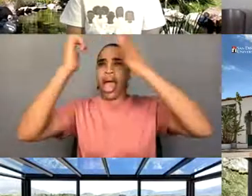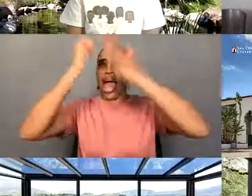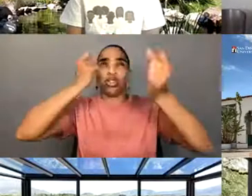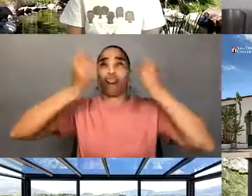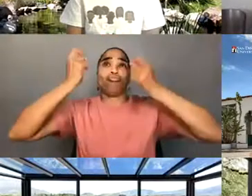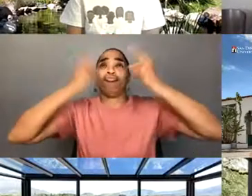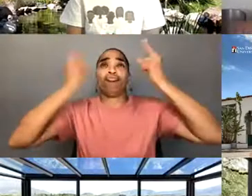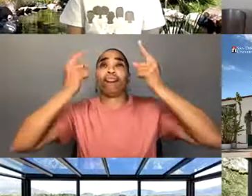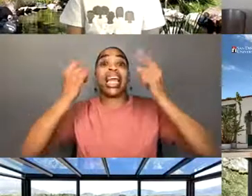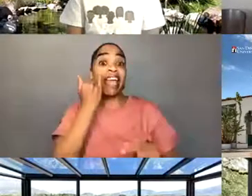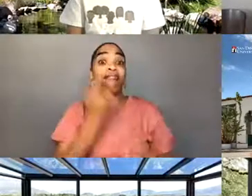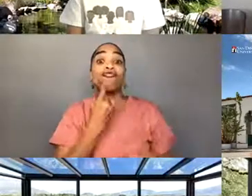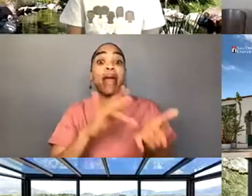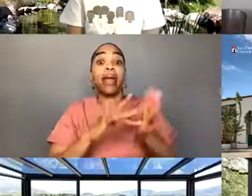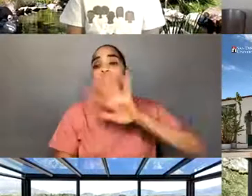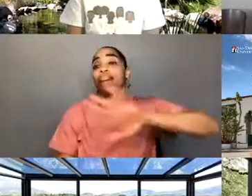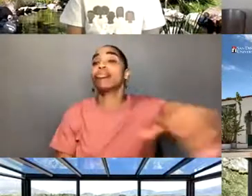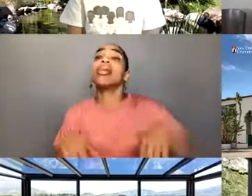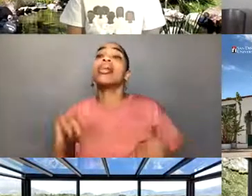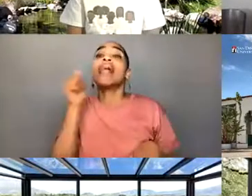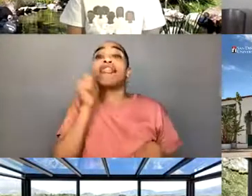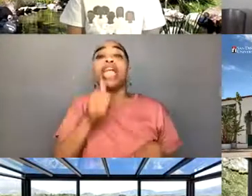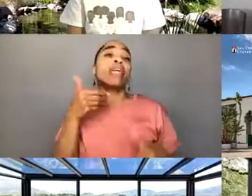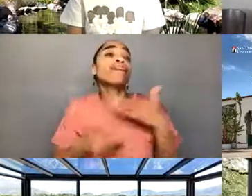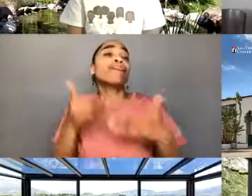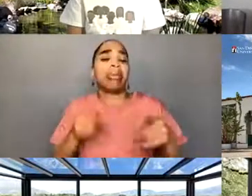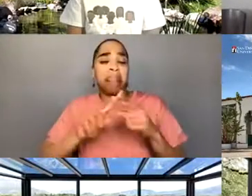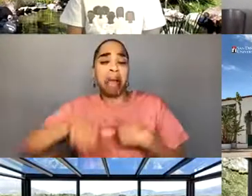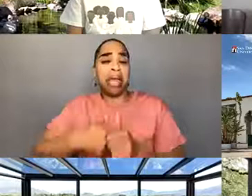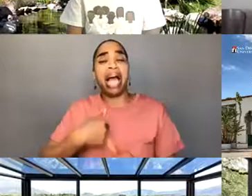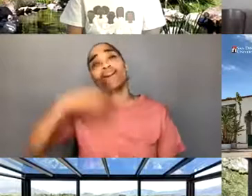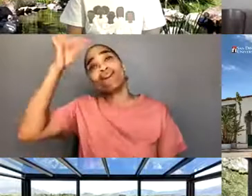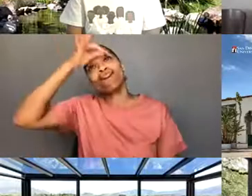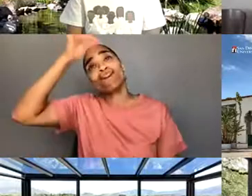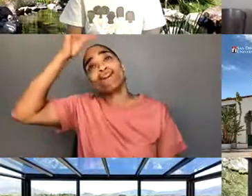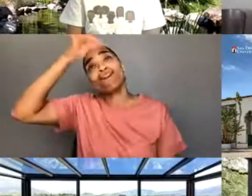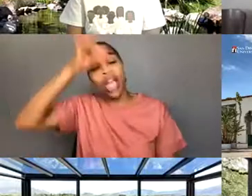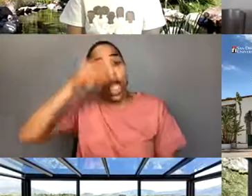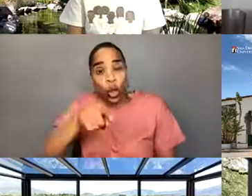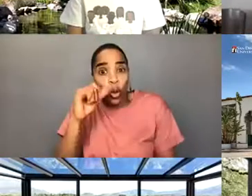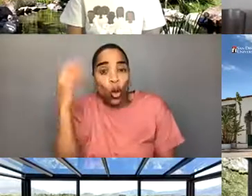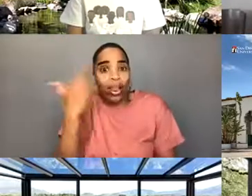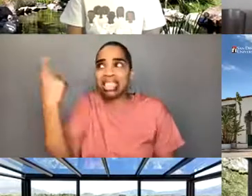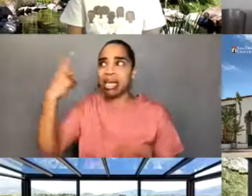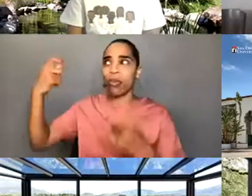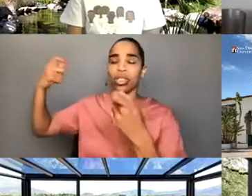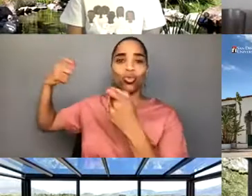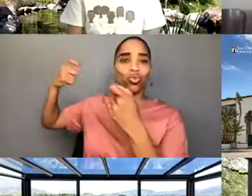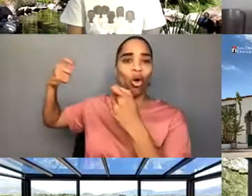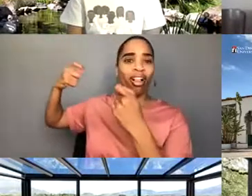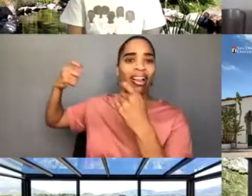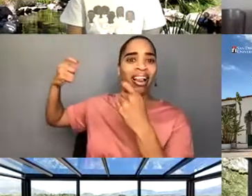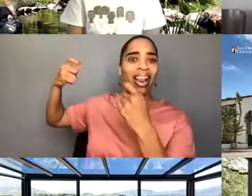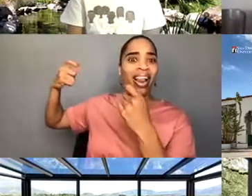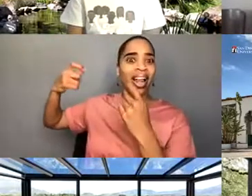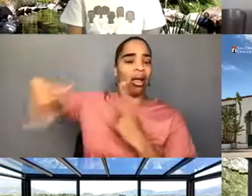in. If you don't take that red pill, you can just go about your day and have no idea that someone's pushing all of these buttons, that your whole environment has been